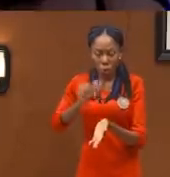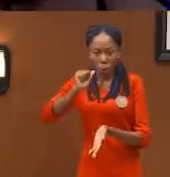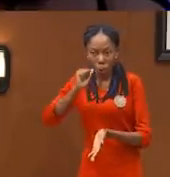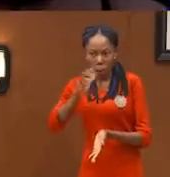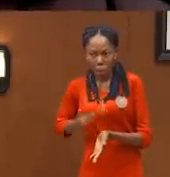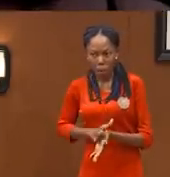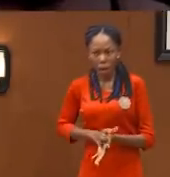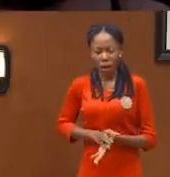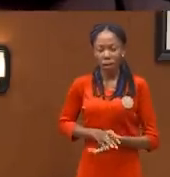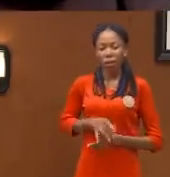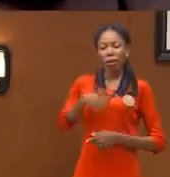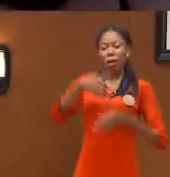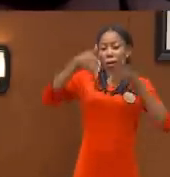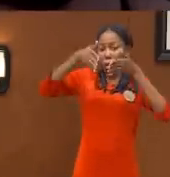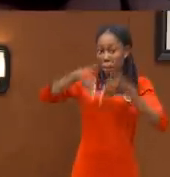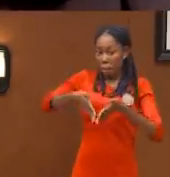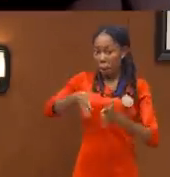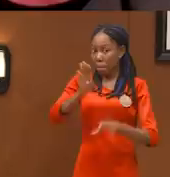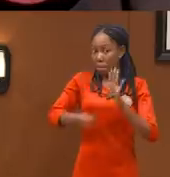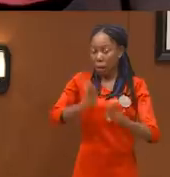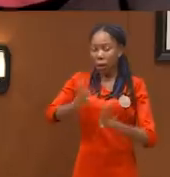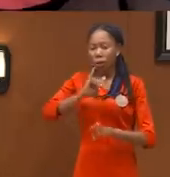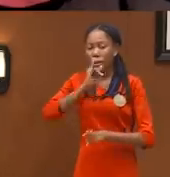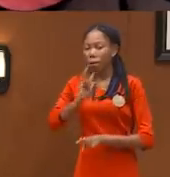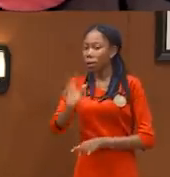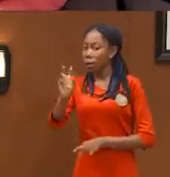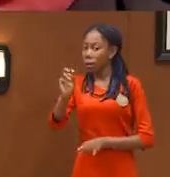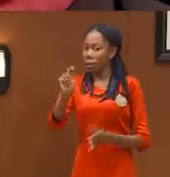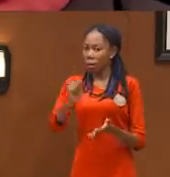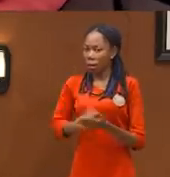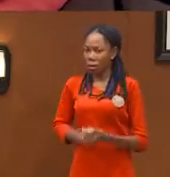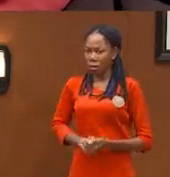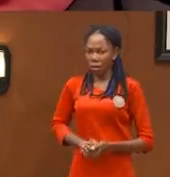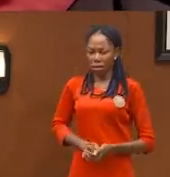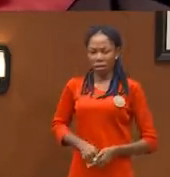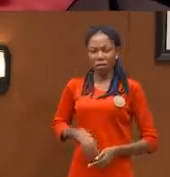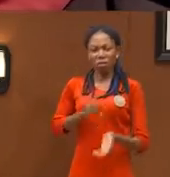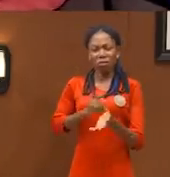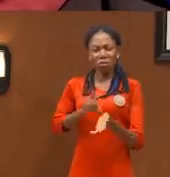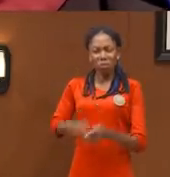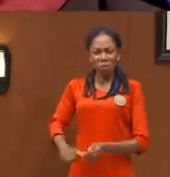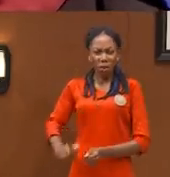that I would give her money the following week. She said no.